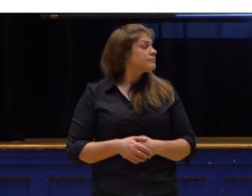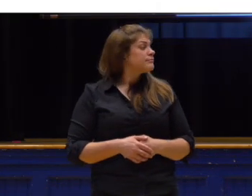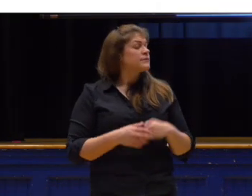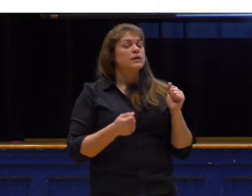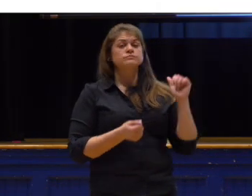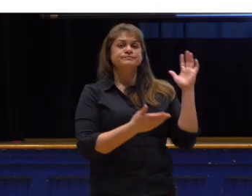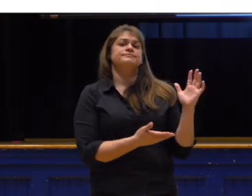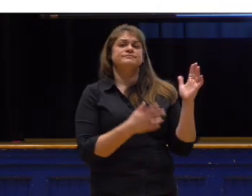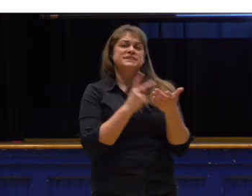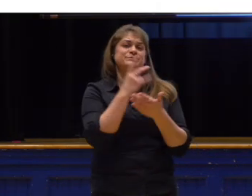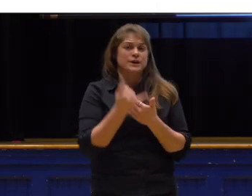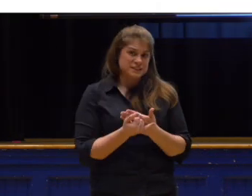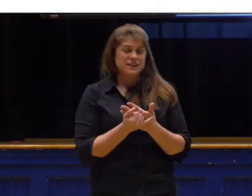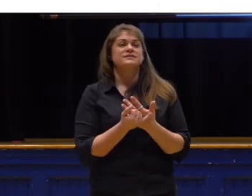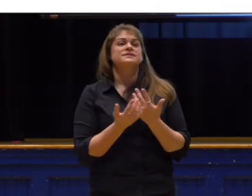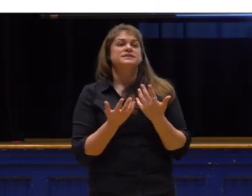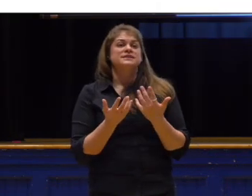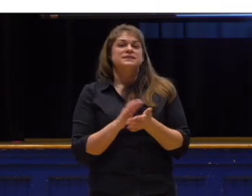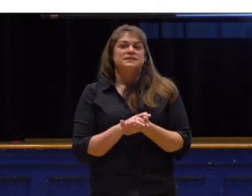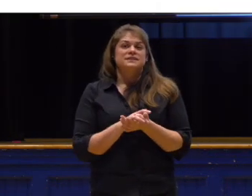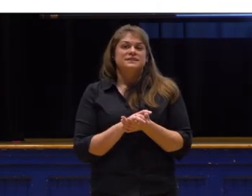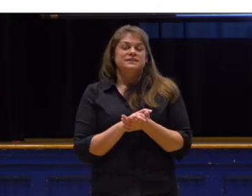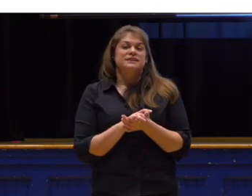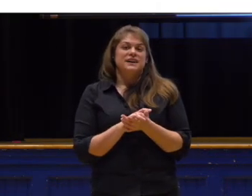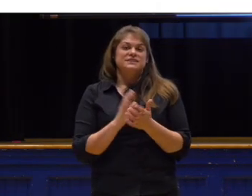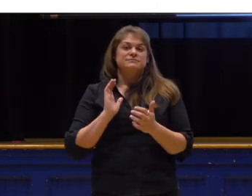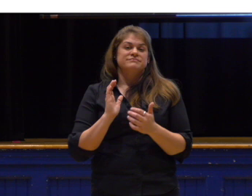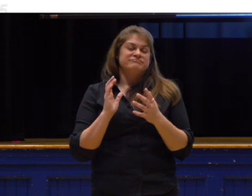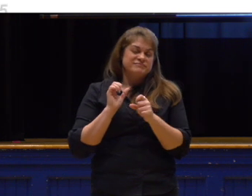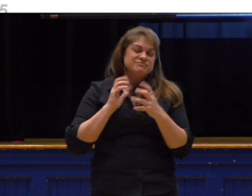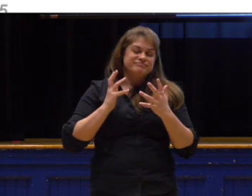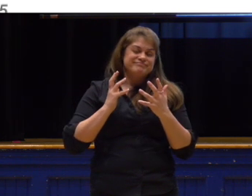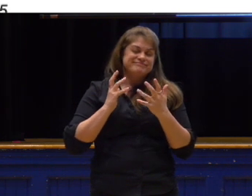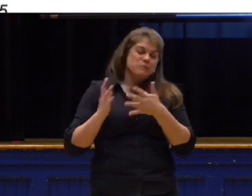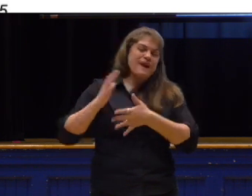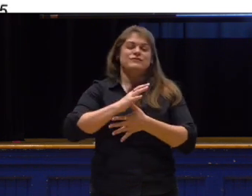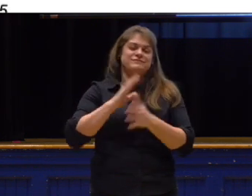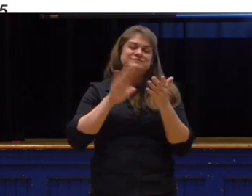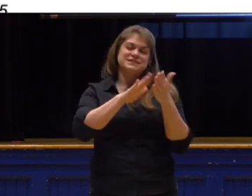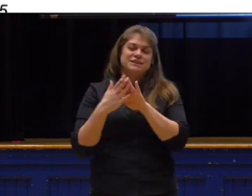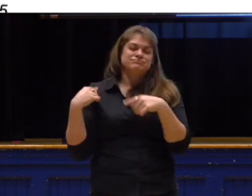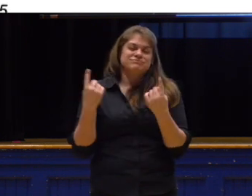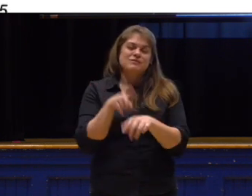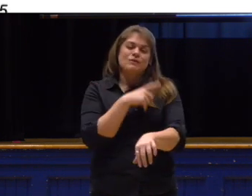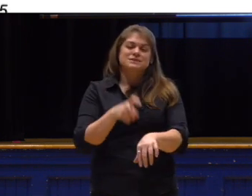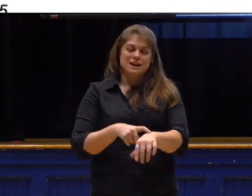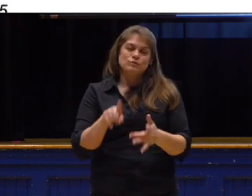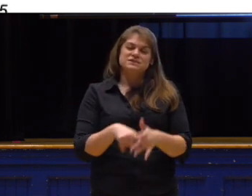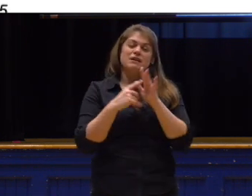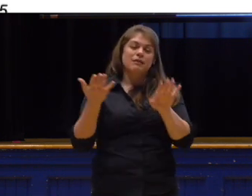This project has been on our plate in the city for a long time. We started this in